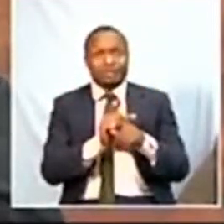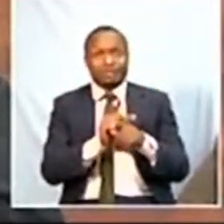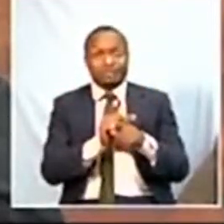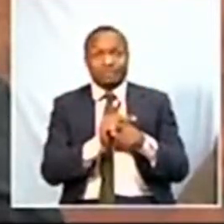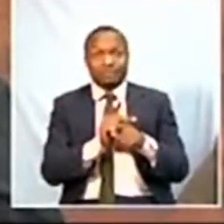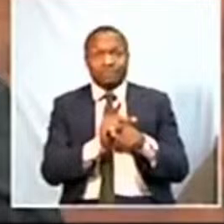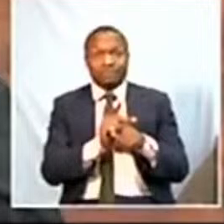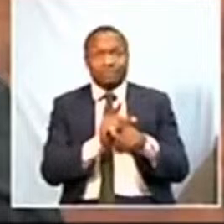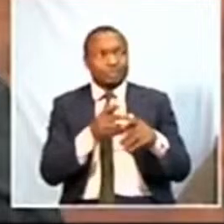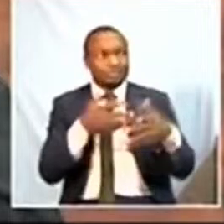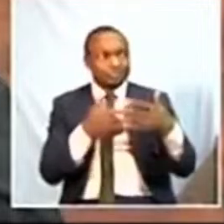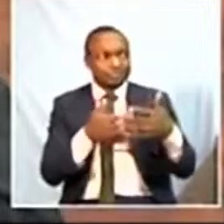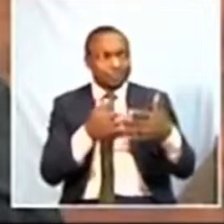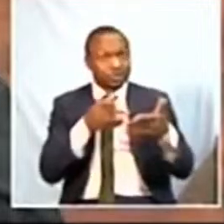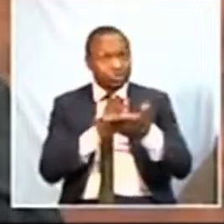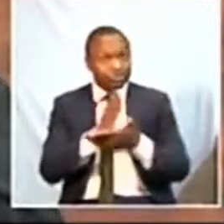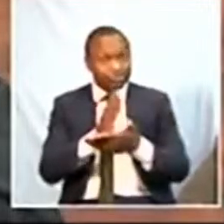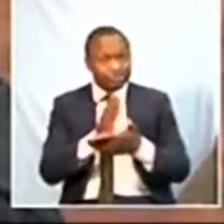correct?